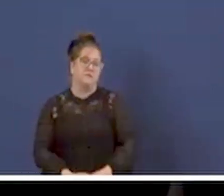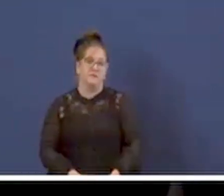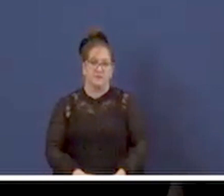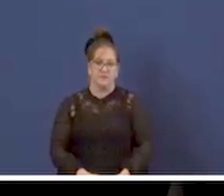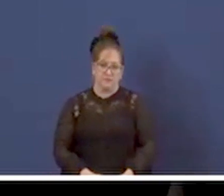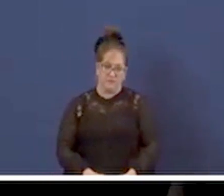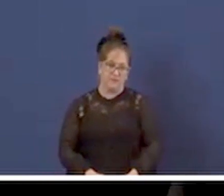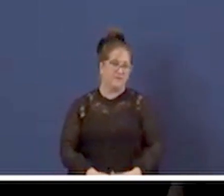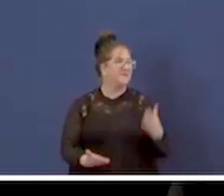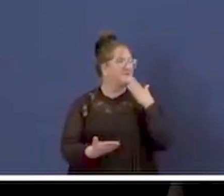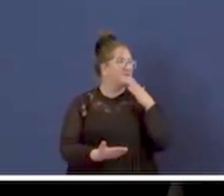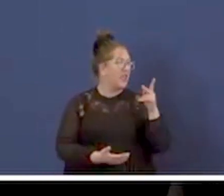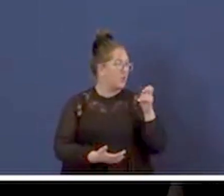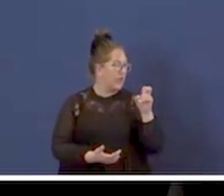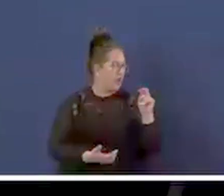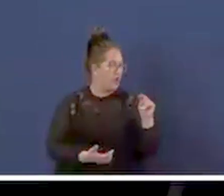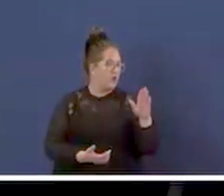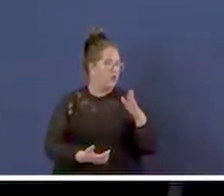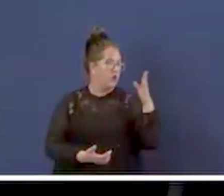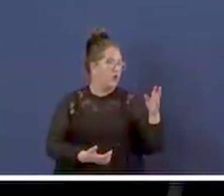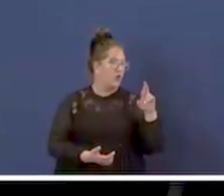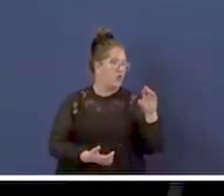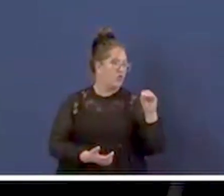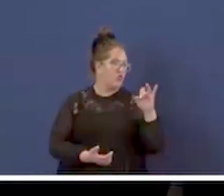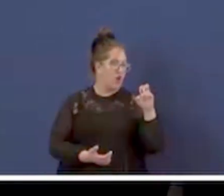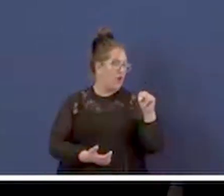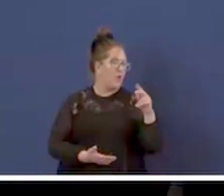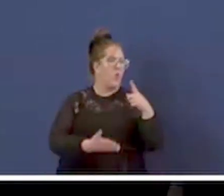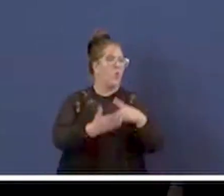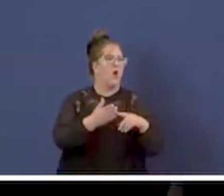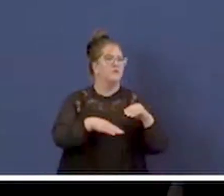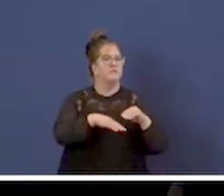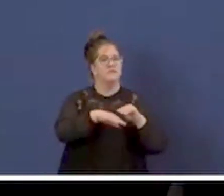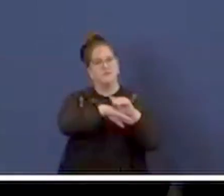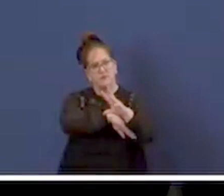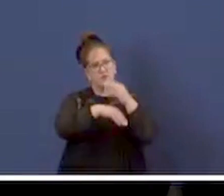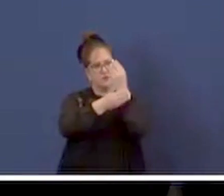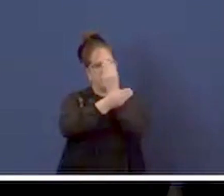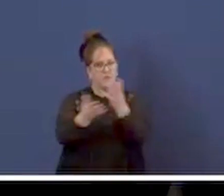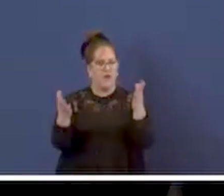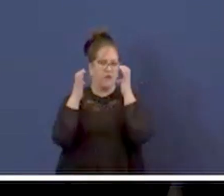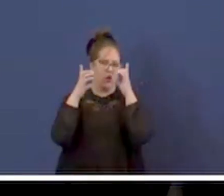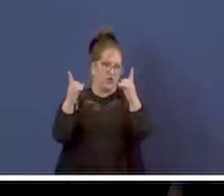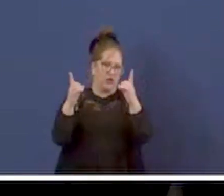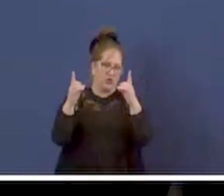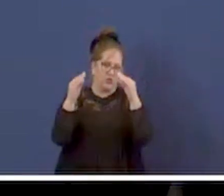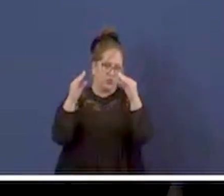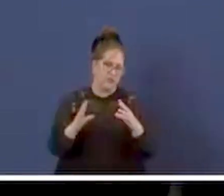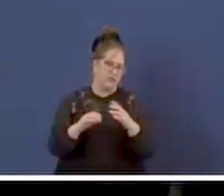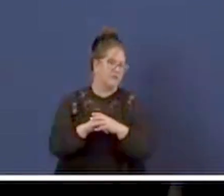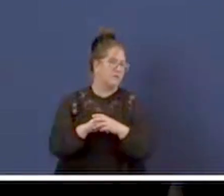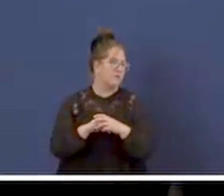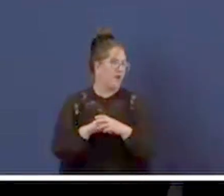Yeah, thanks, Karen. Robin, along those lines, what guidance can you share with education students about the field they'll be entering